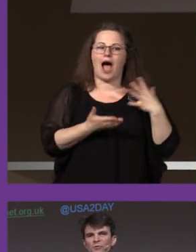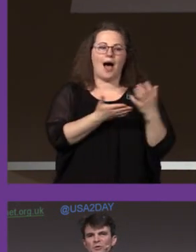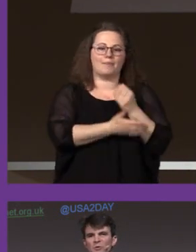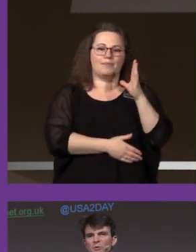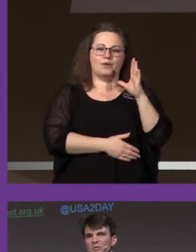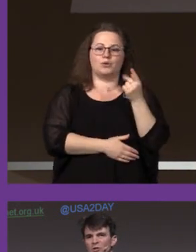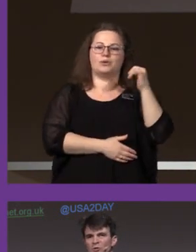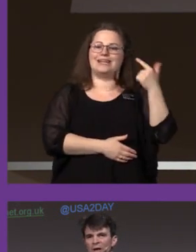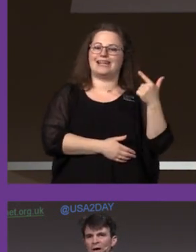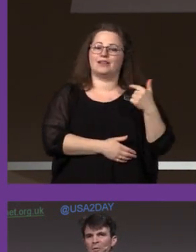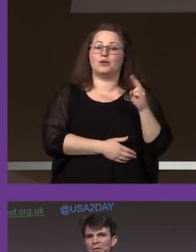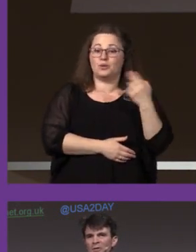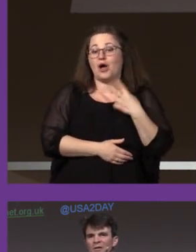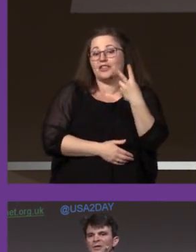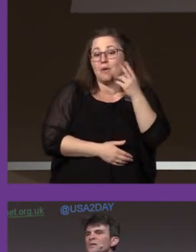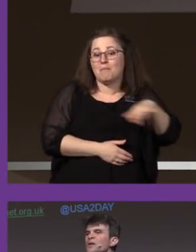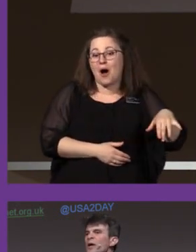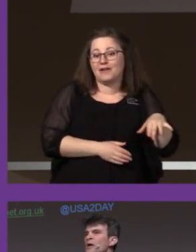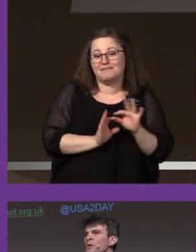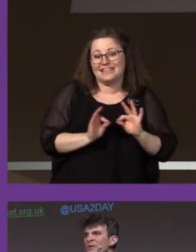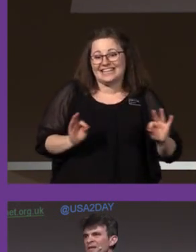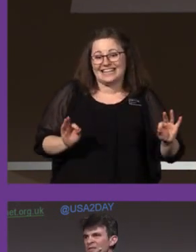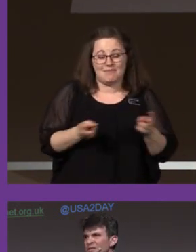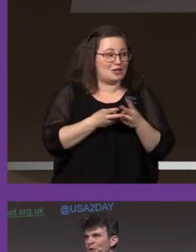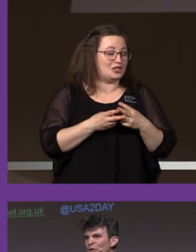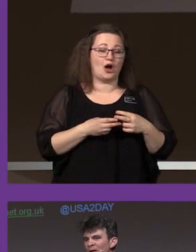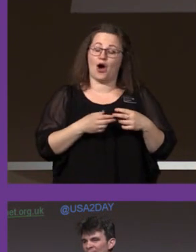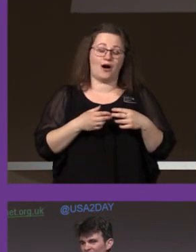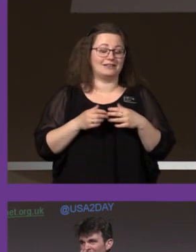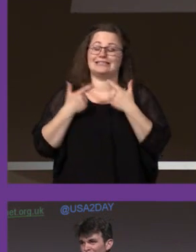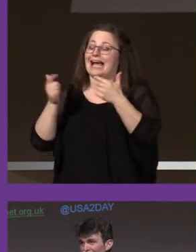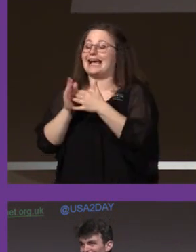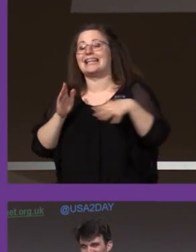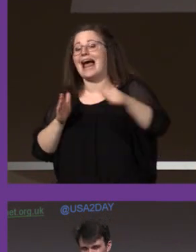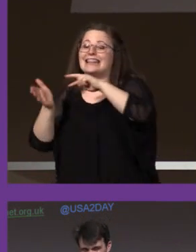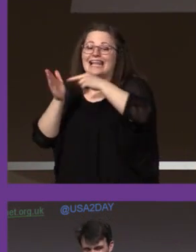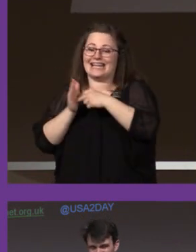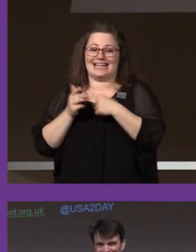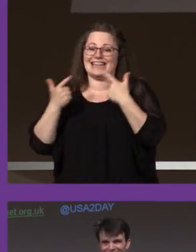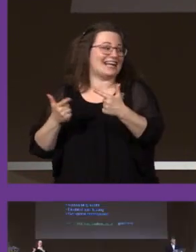Judith, and I've got 2 gorgeous children now. So I owe everything to the technology. Thank you.